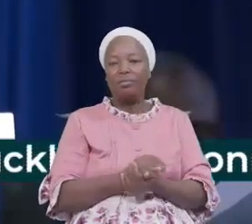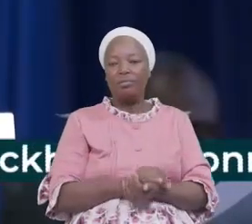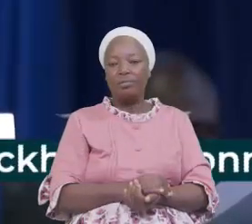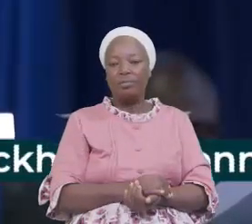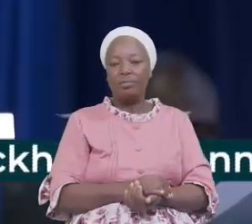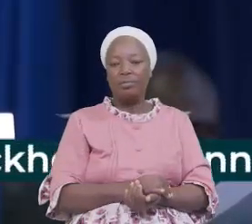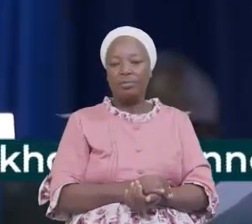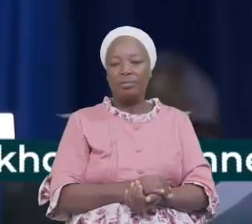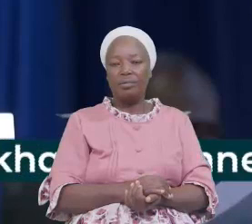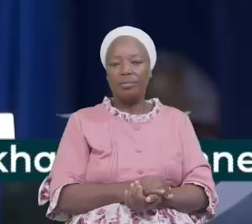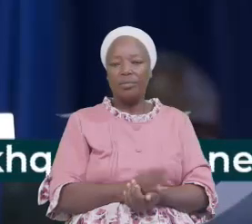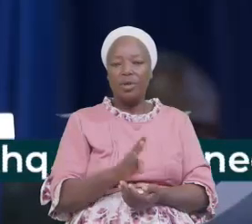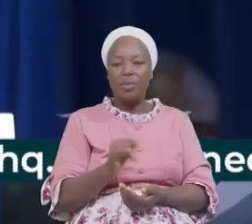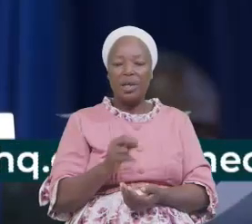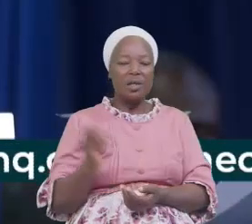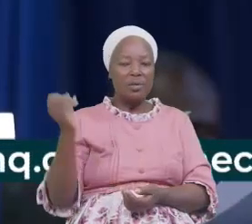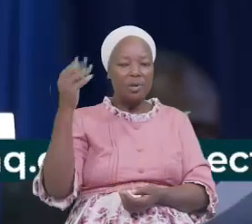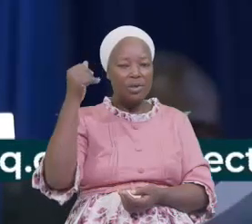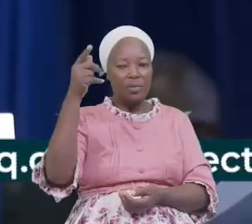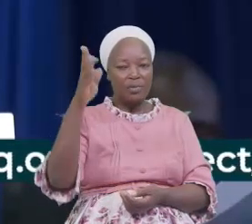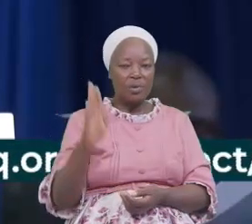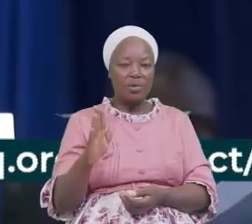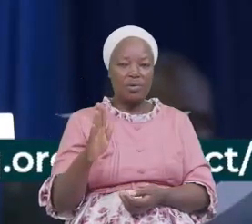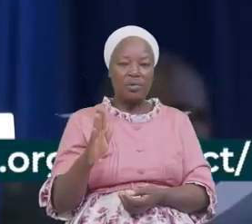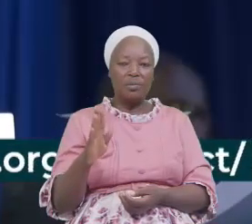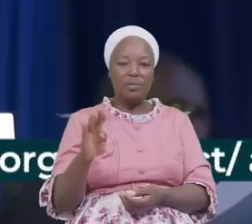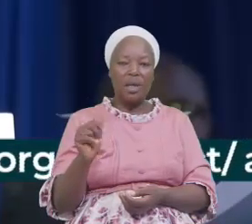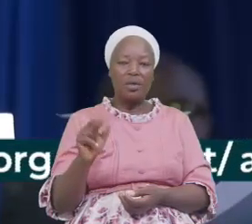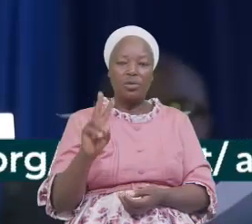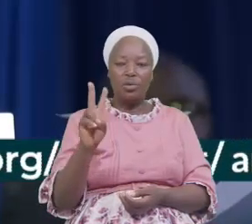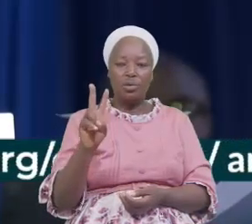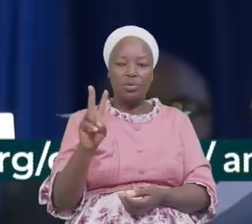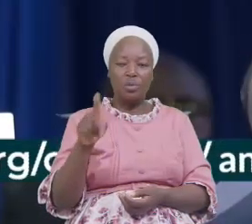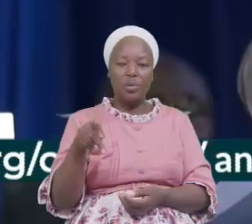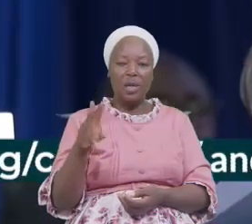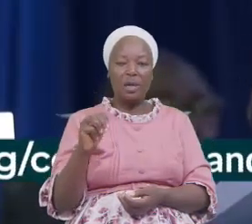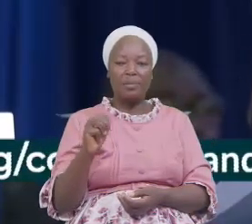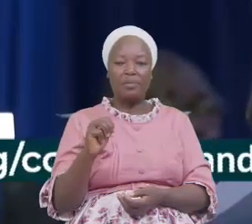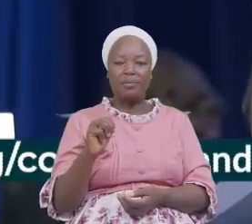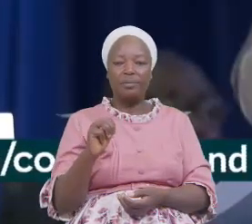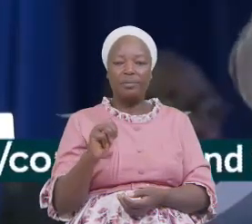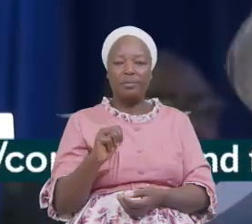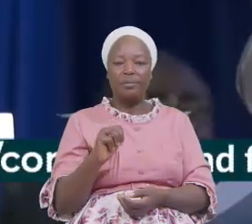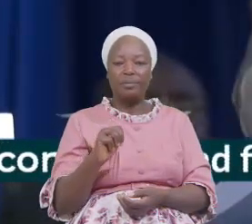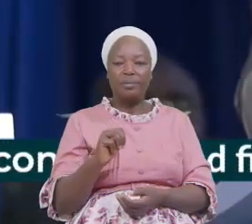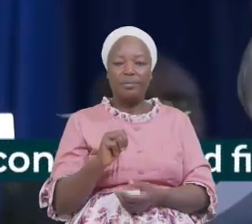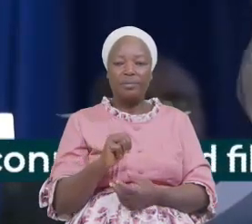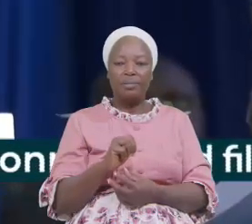By the grace of God, tomorrow by 2 p.m.